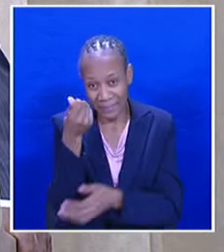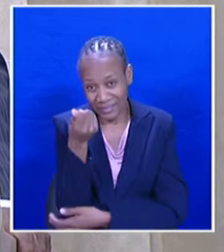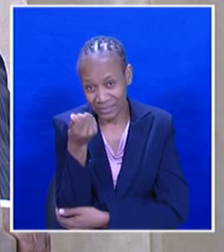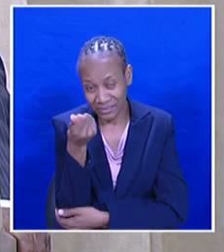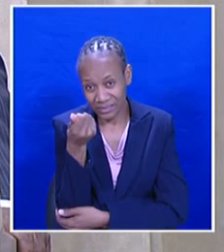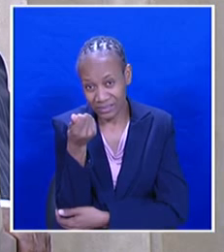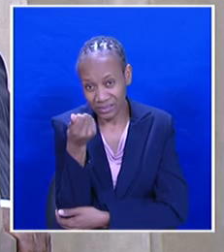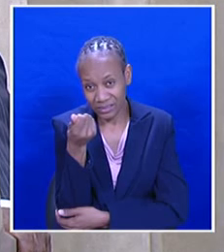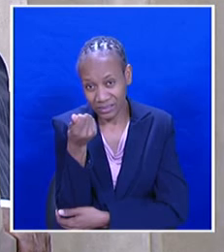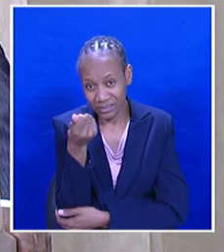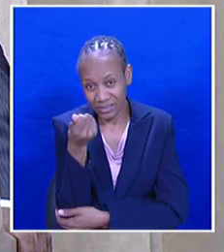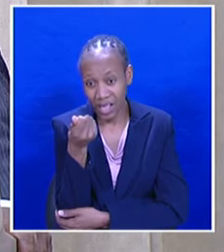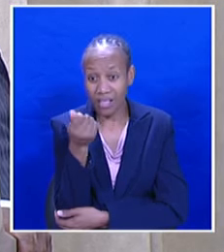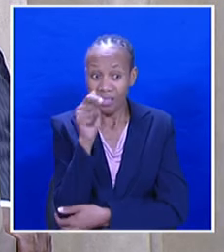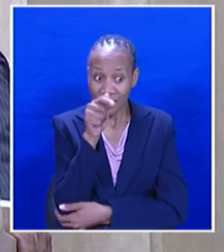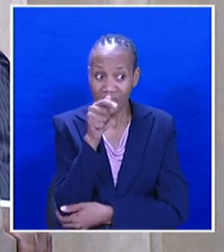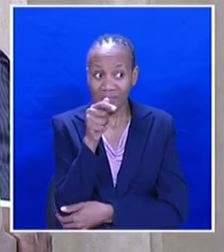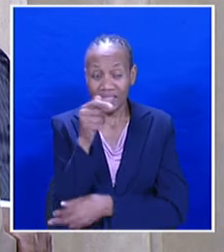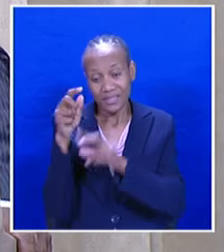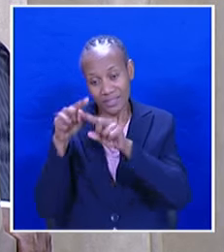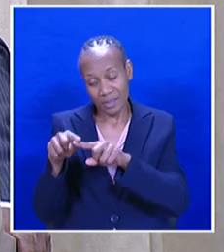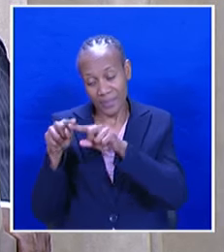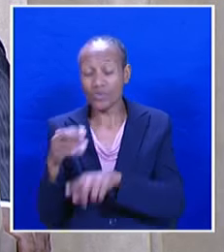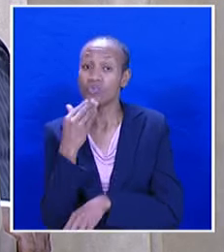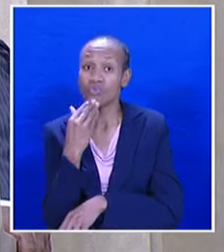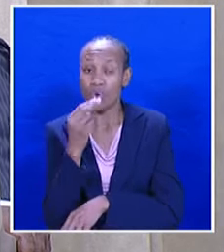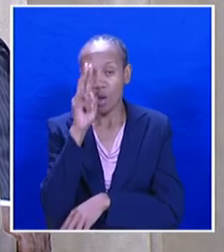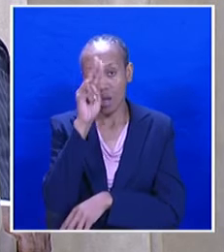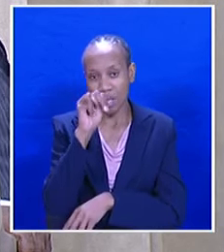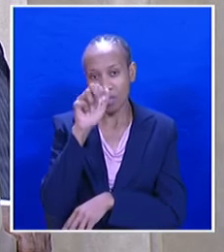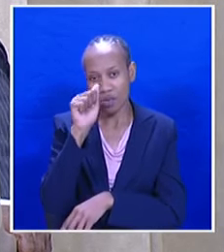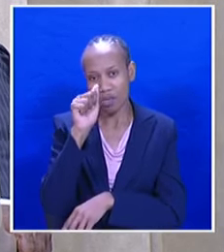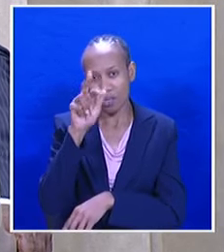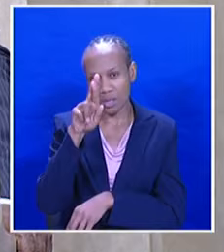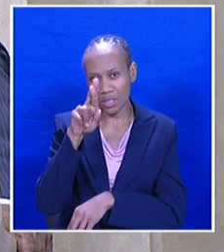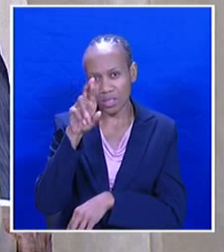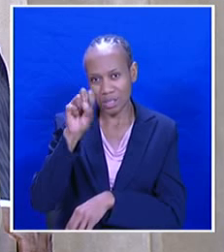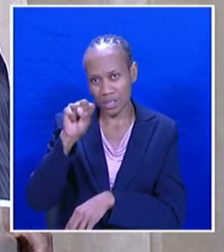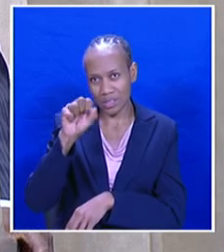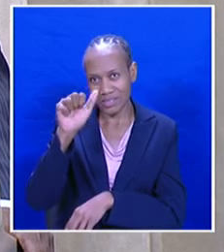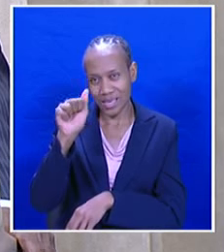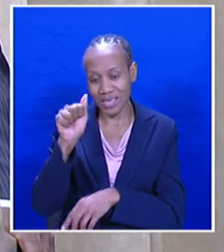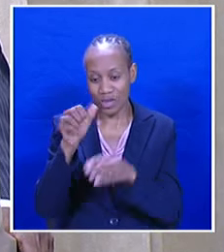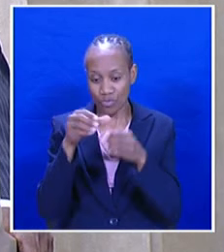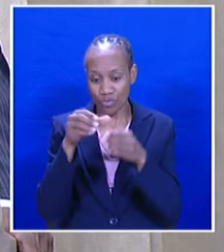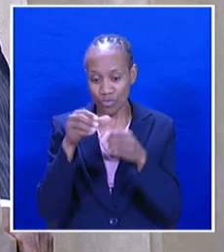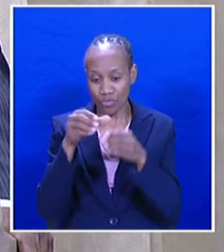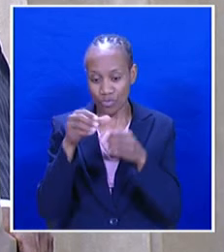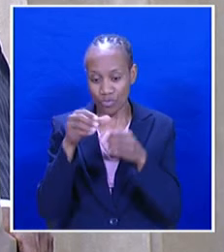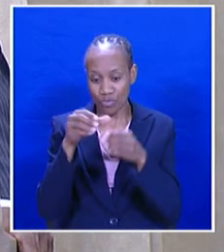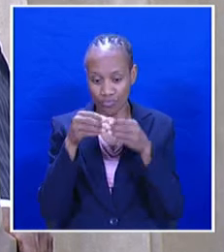NERSA. NERSA as the regulator, as the one, is the one entity that